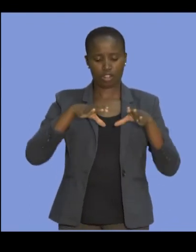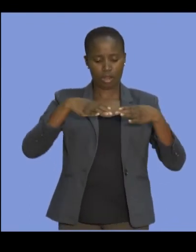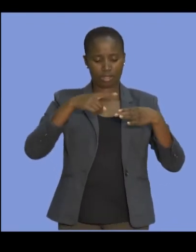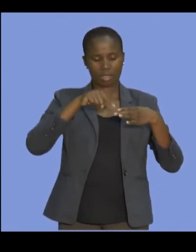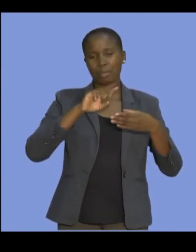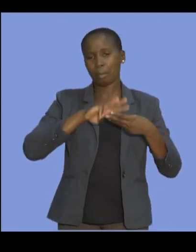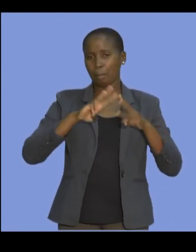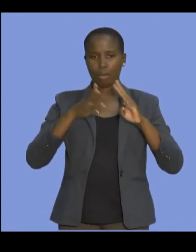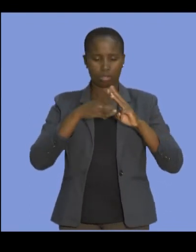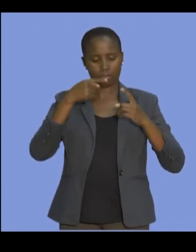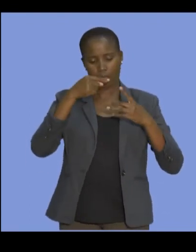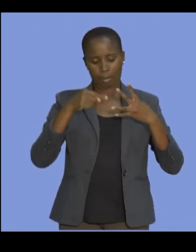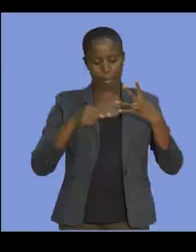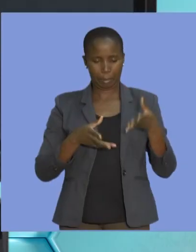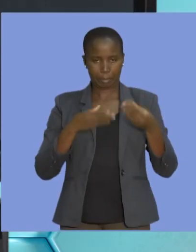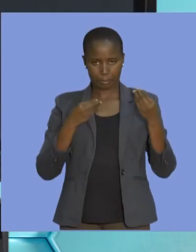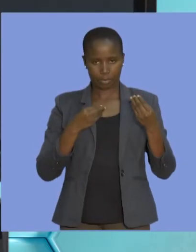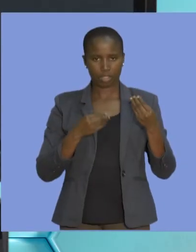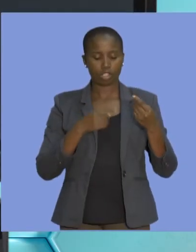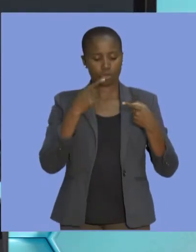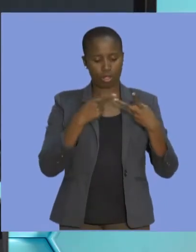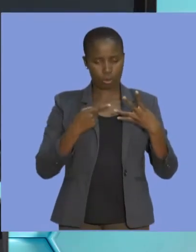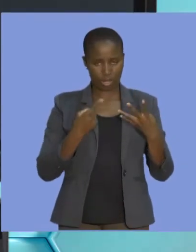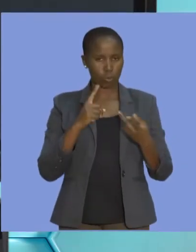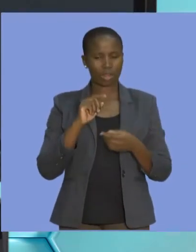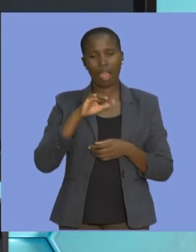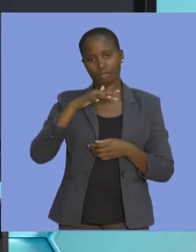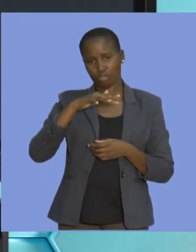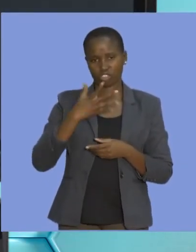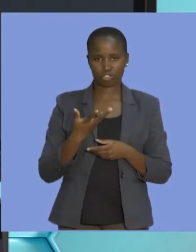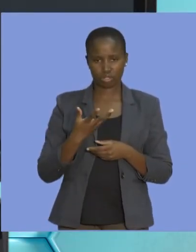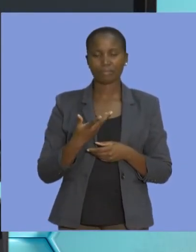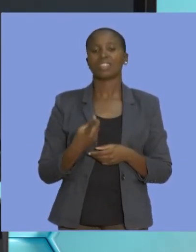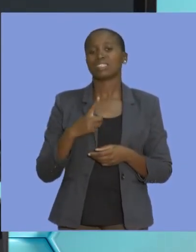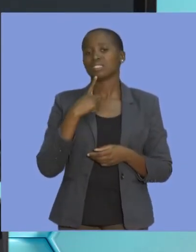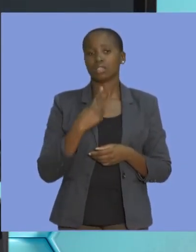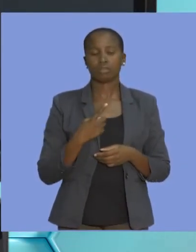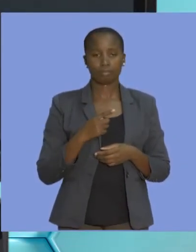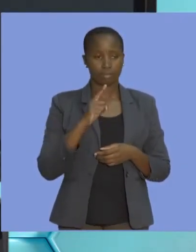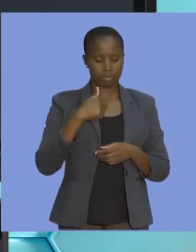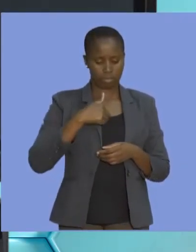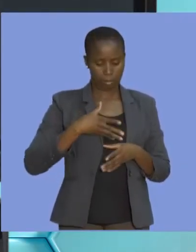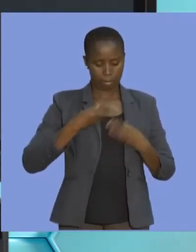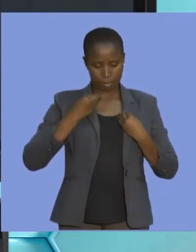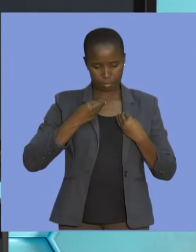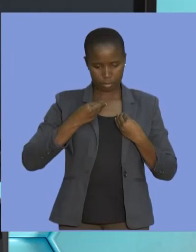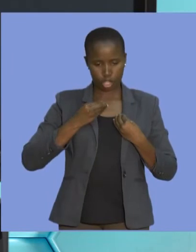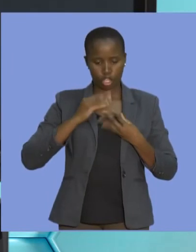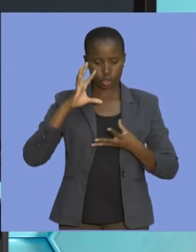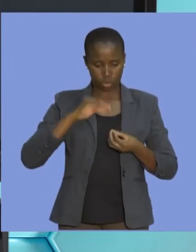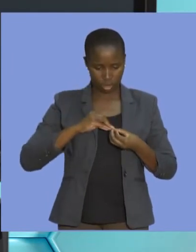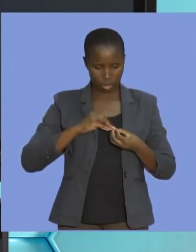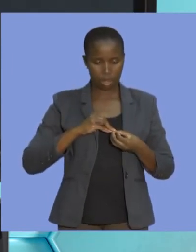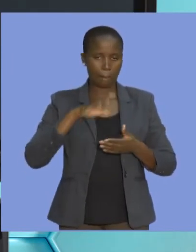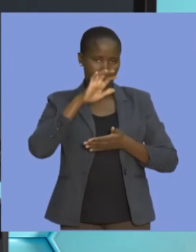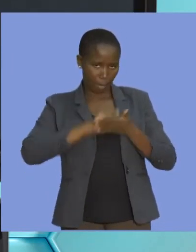marks. We calculate the average. We say whatever you got minus the average, whatever you got minus the